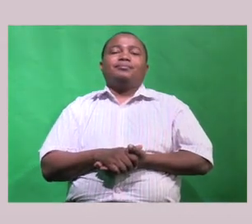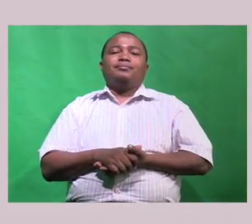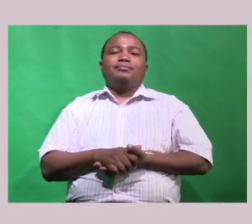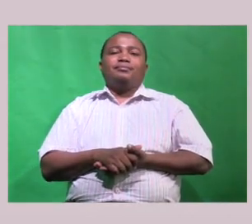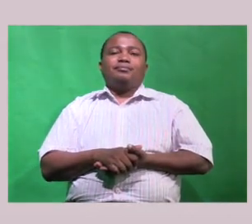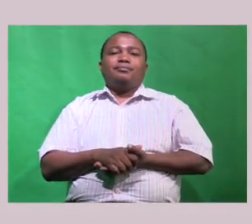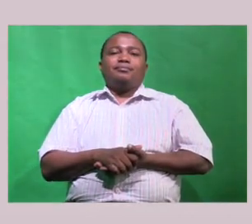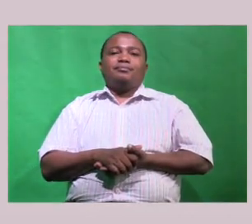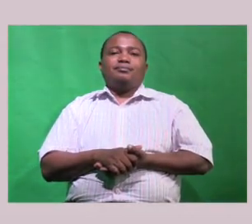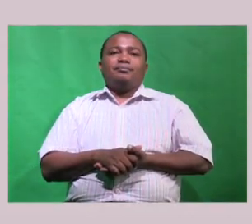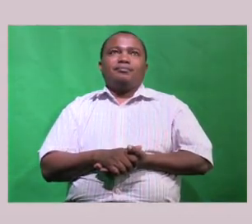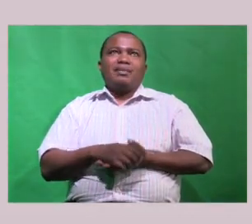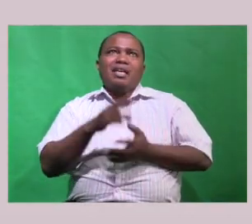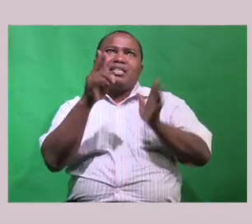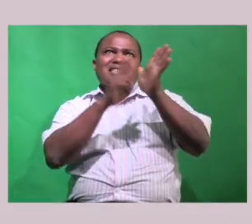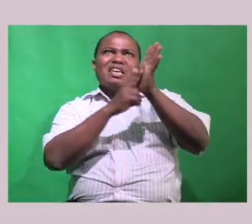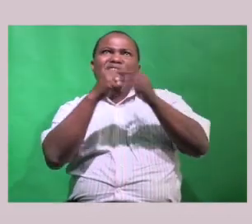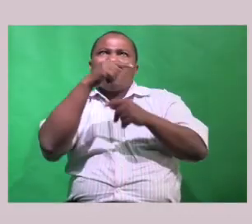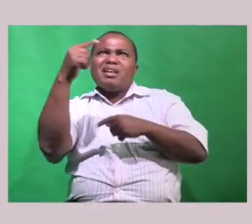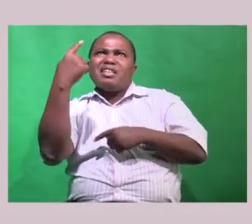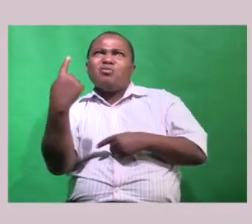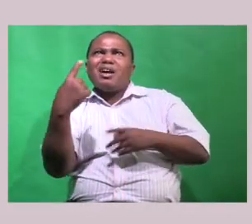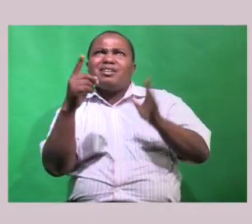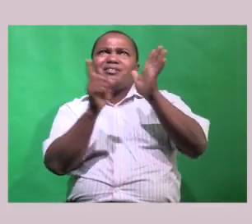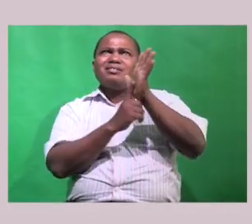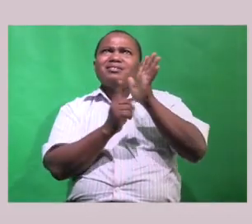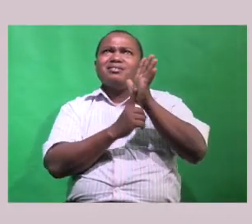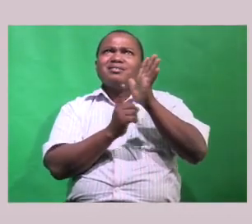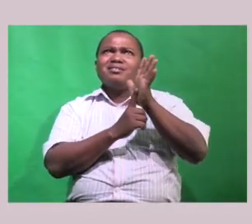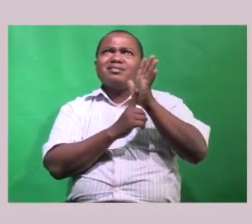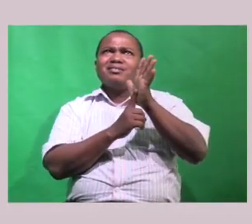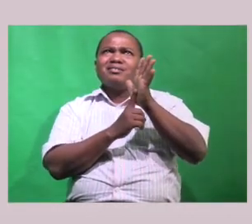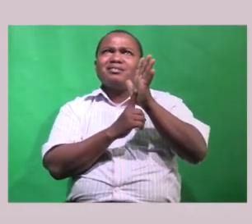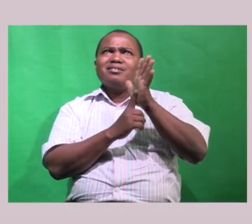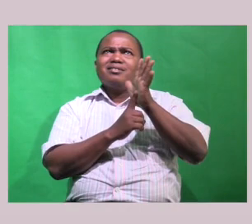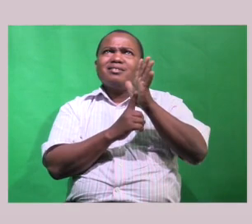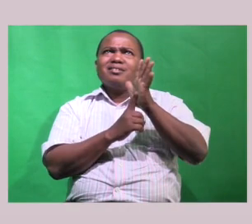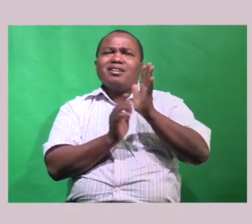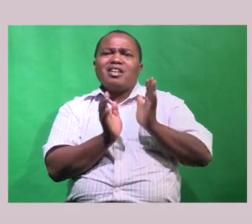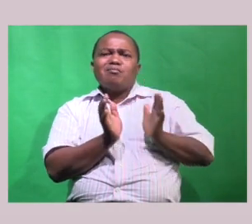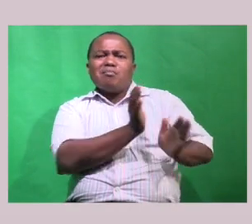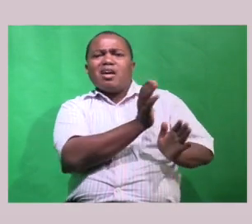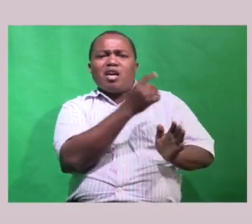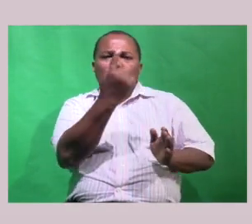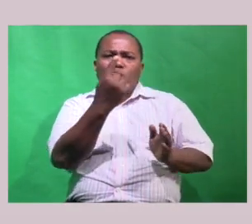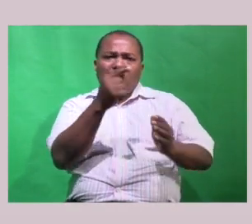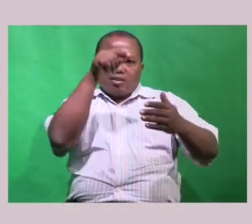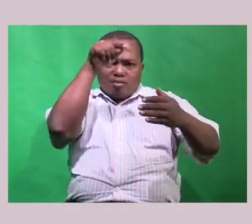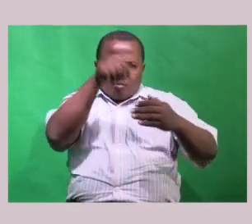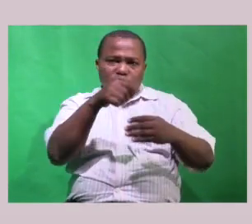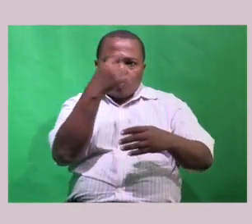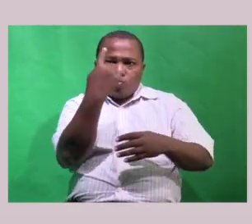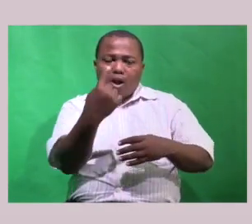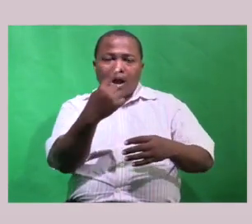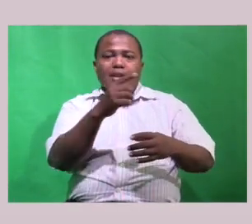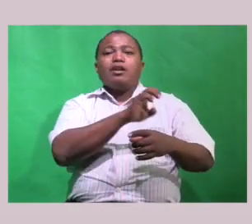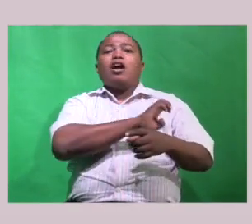7 minus 1 you got 6. Remain 1, put here 1.